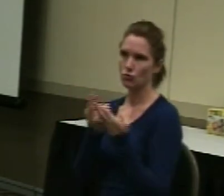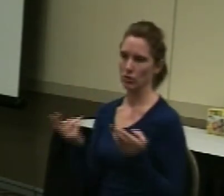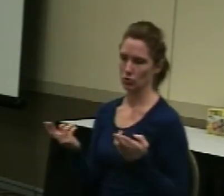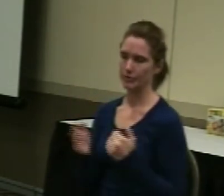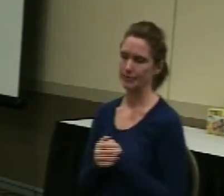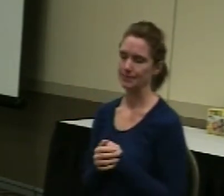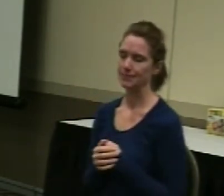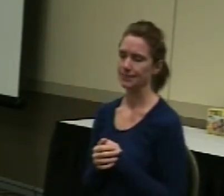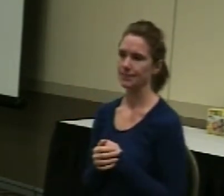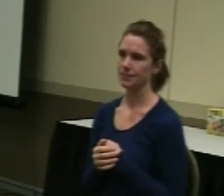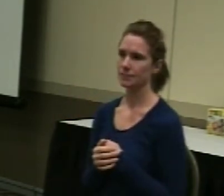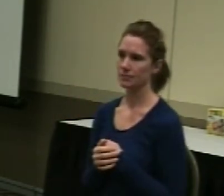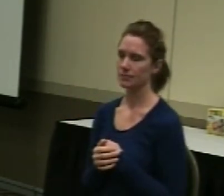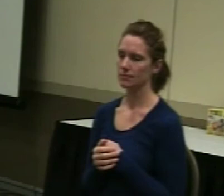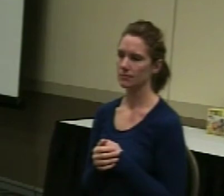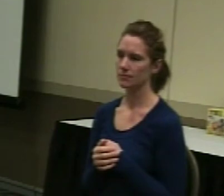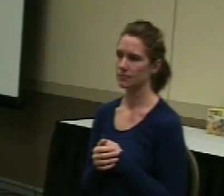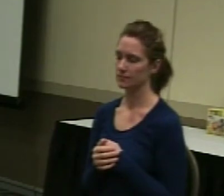professional resource.